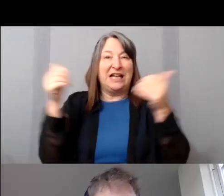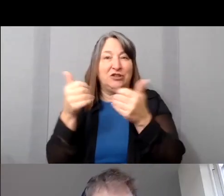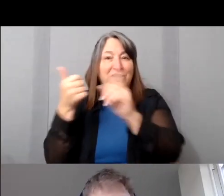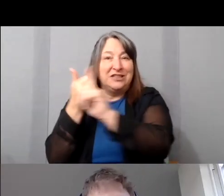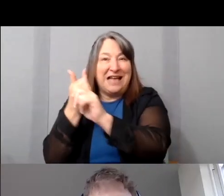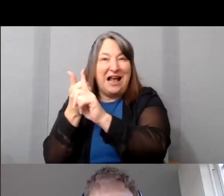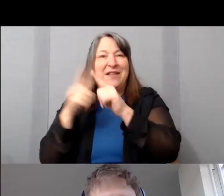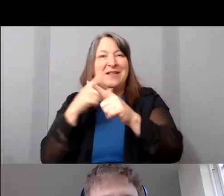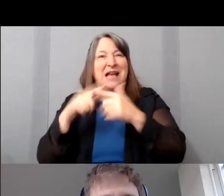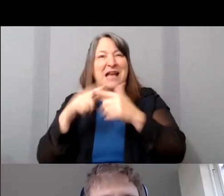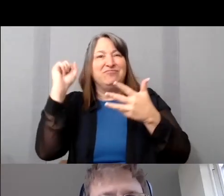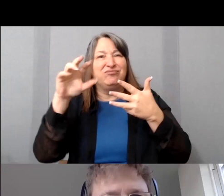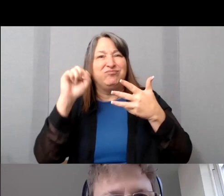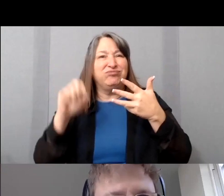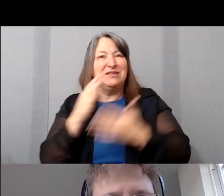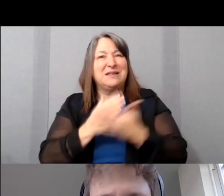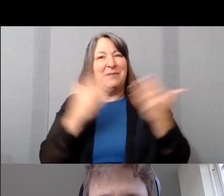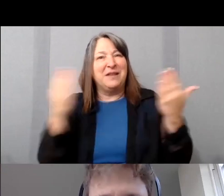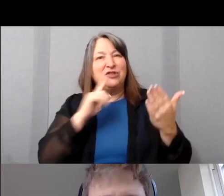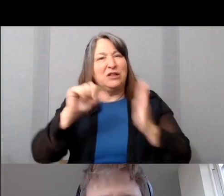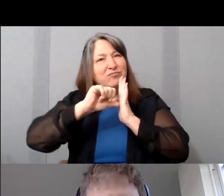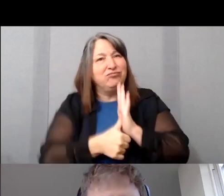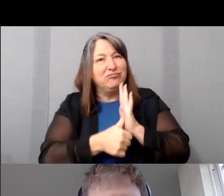really resonated from your perspective.